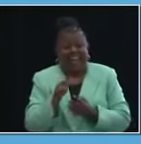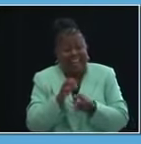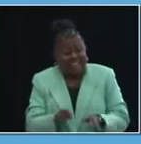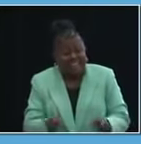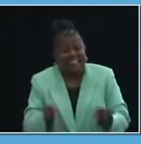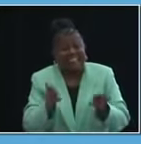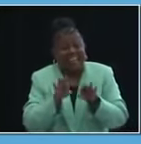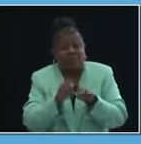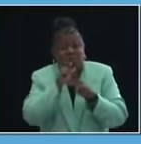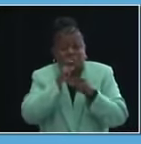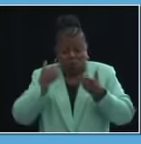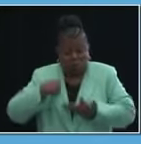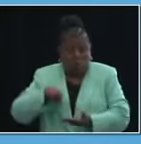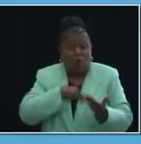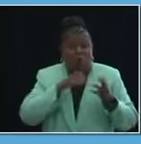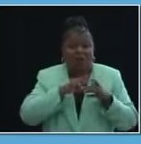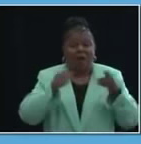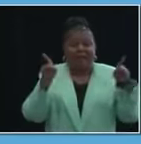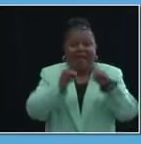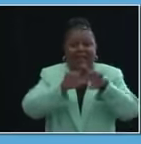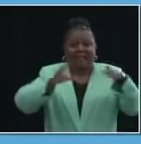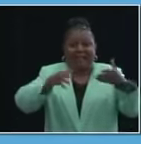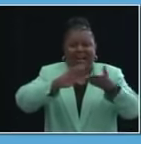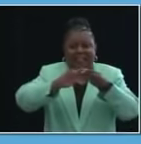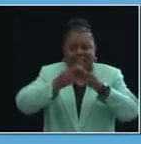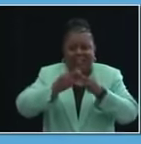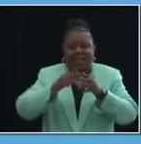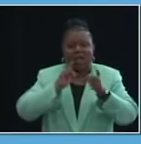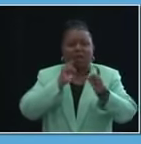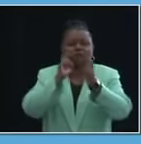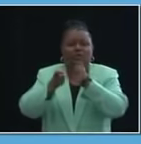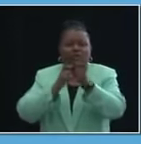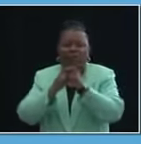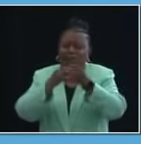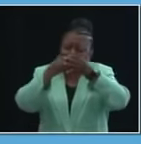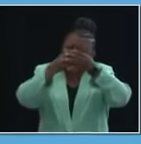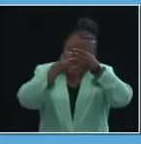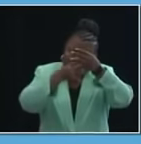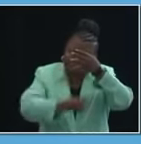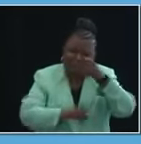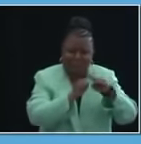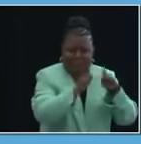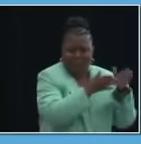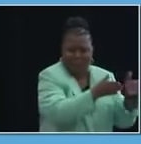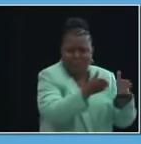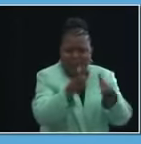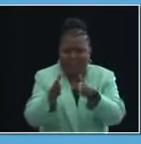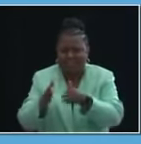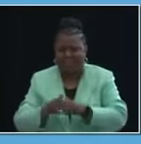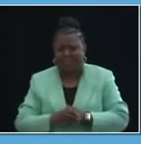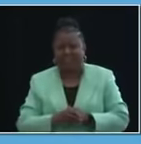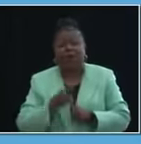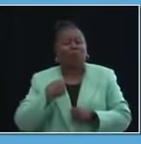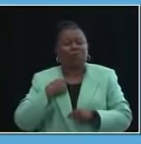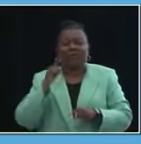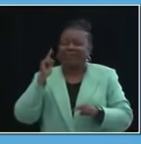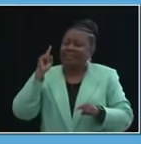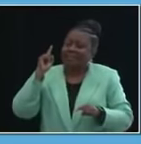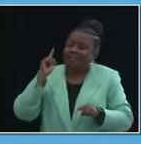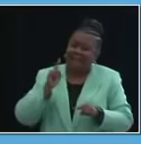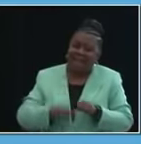essential to who we are as a city, contributing in a number of ways. We